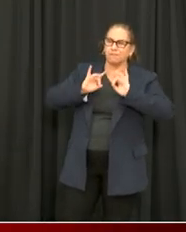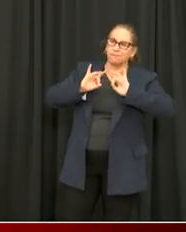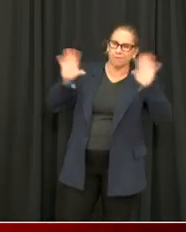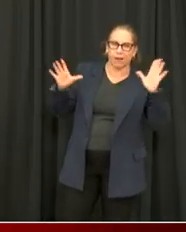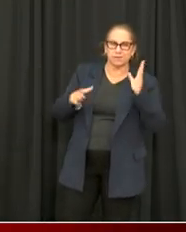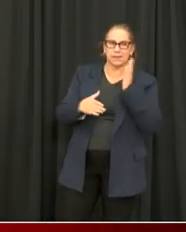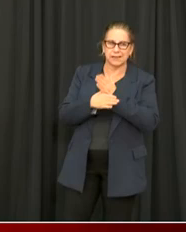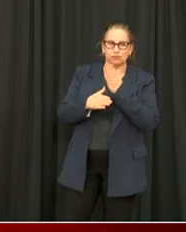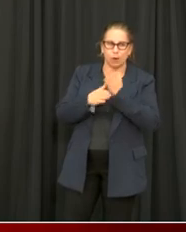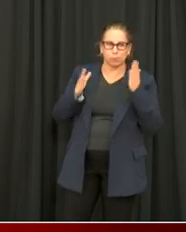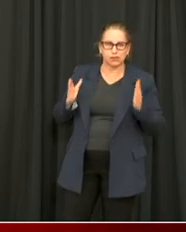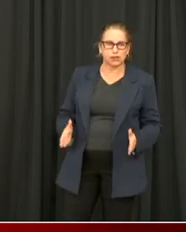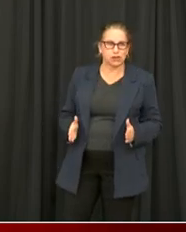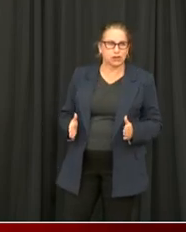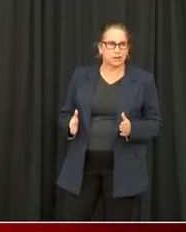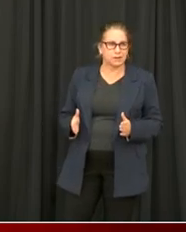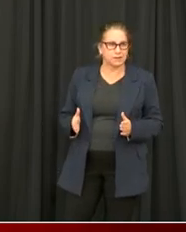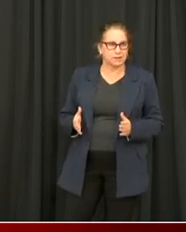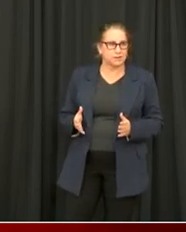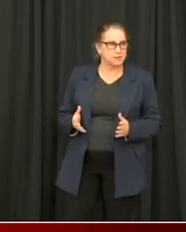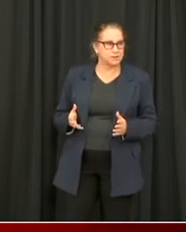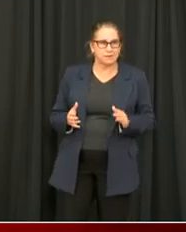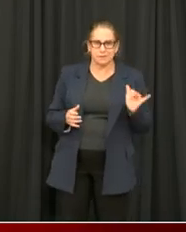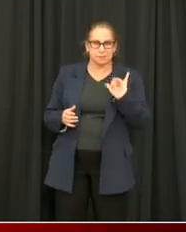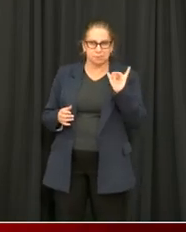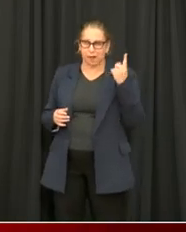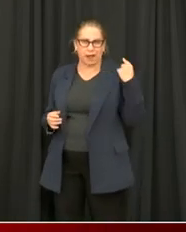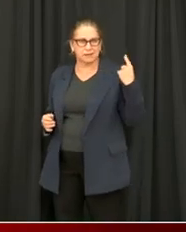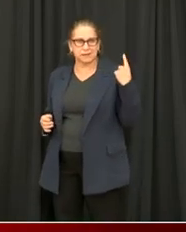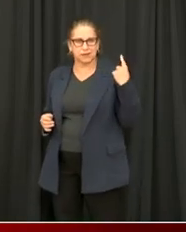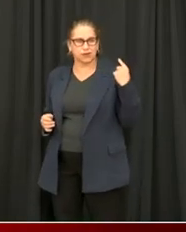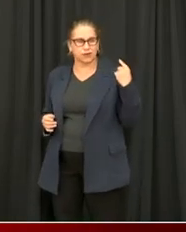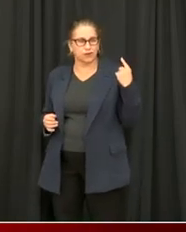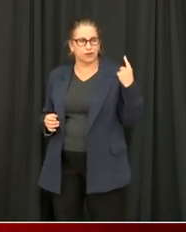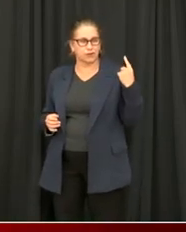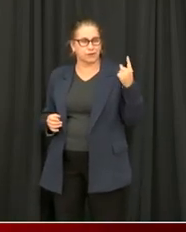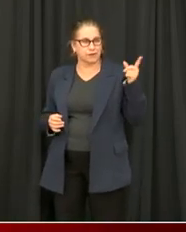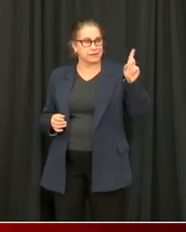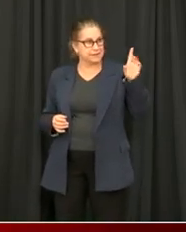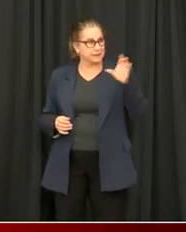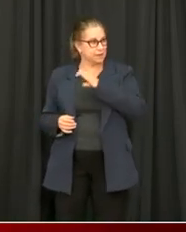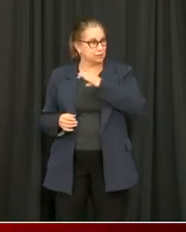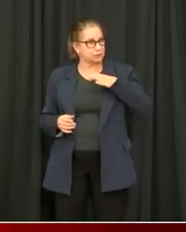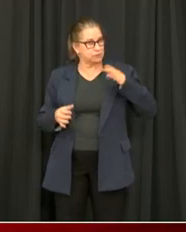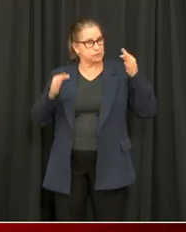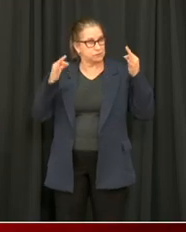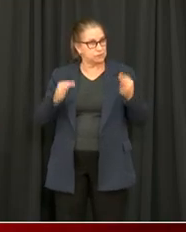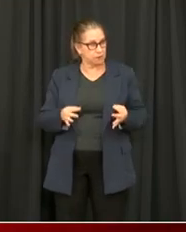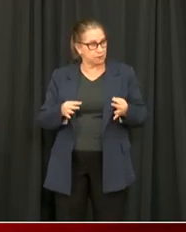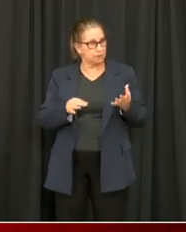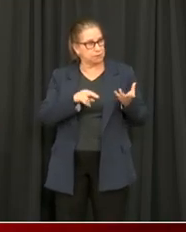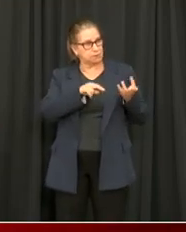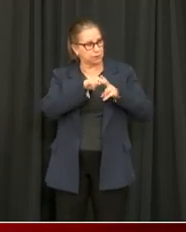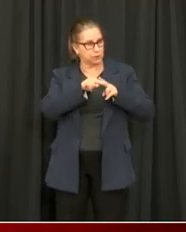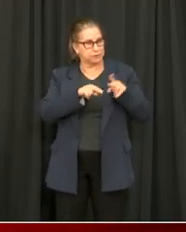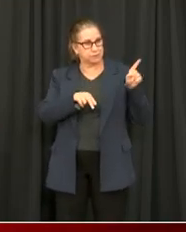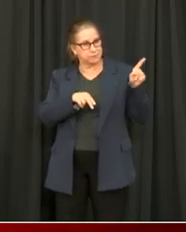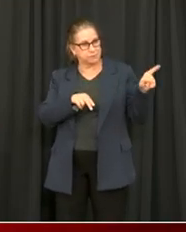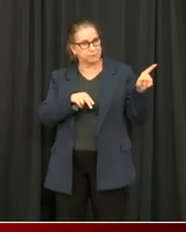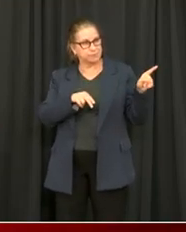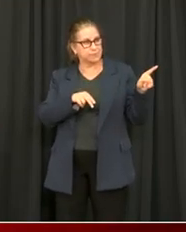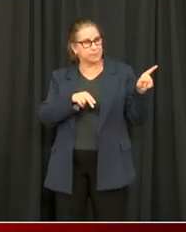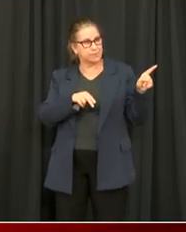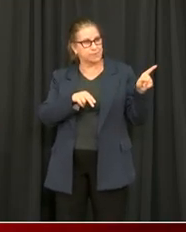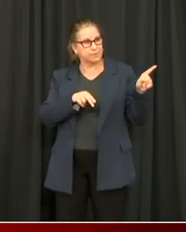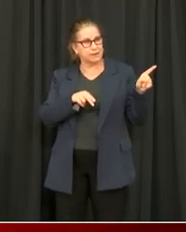we put in last year. The council put in a one-time increase, and the council could put in another one-time